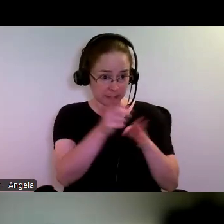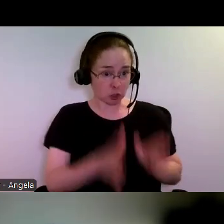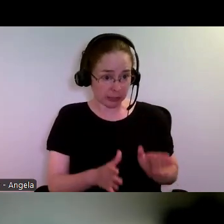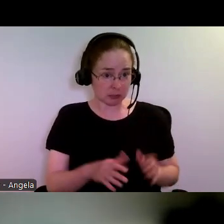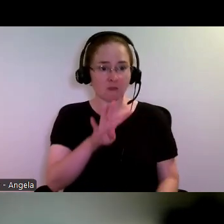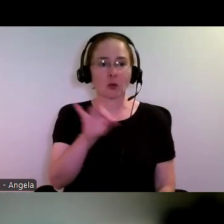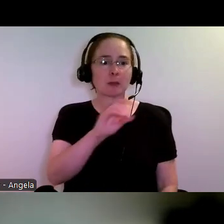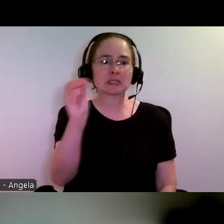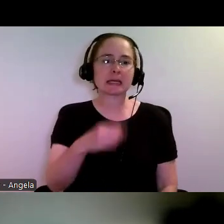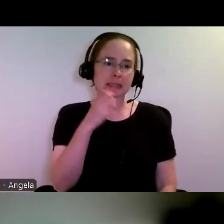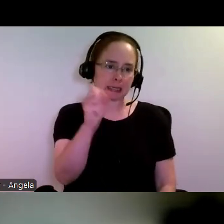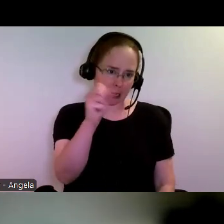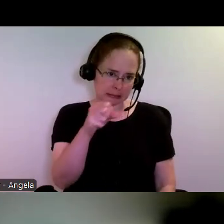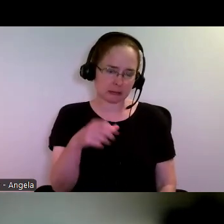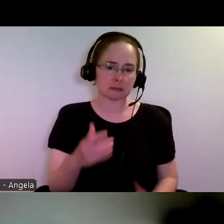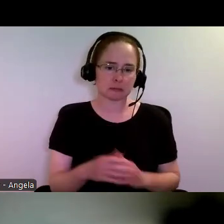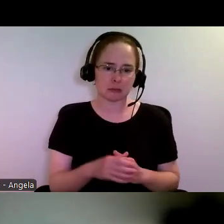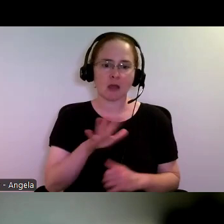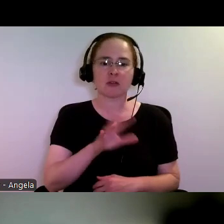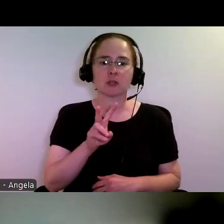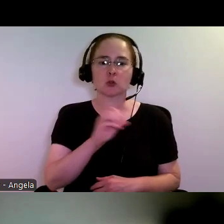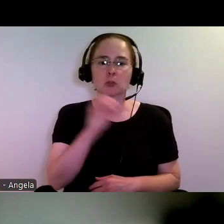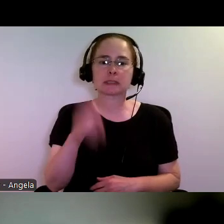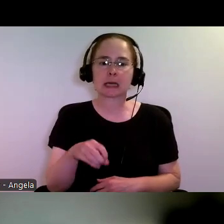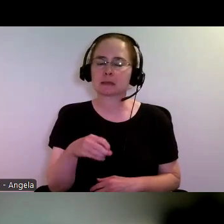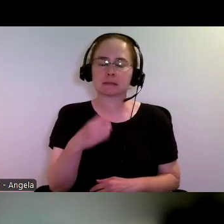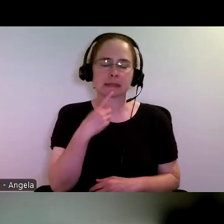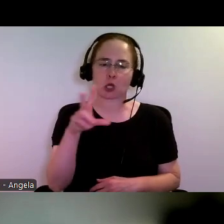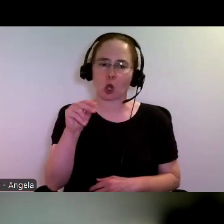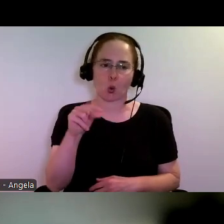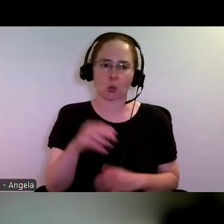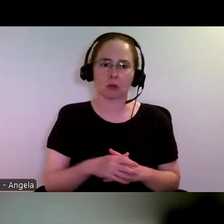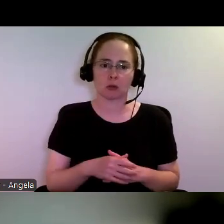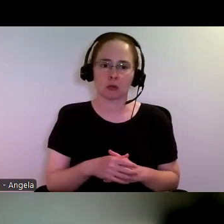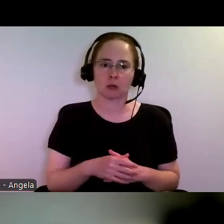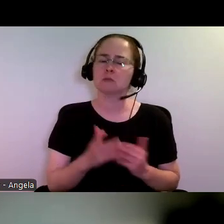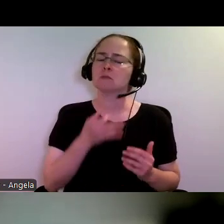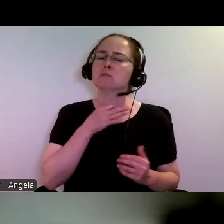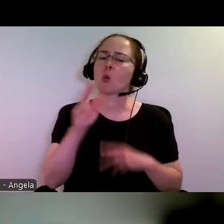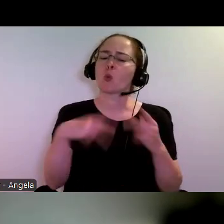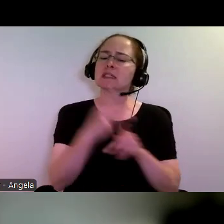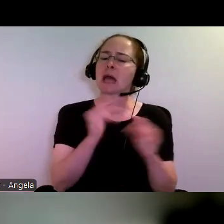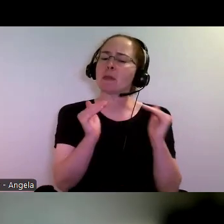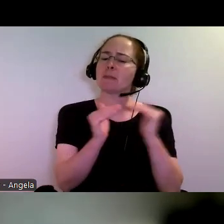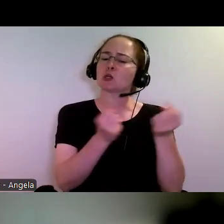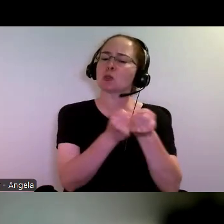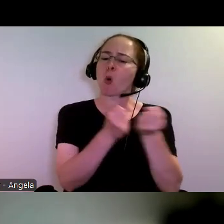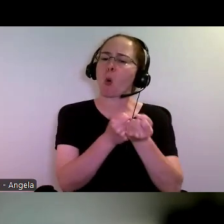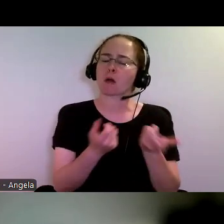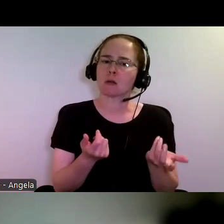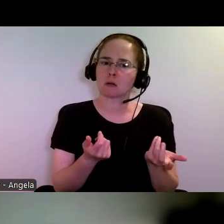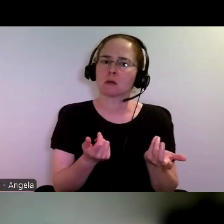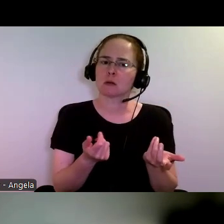had the 48% that said yes, 52% said no. When we asked folks what type of peer support they